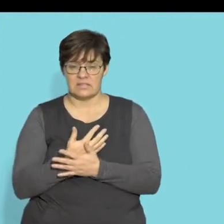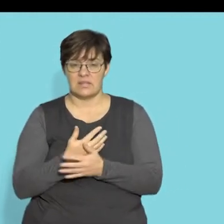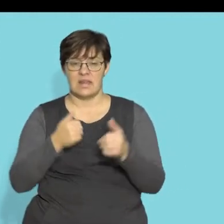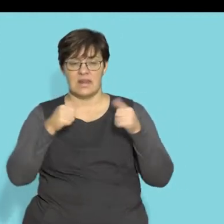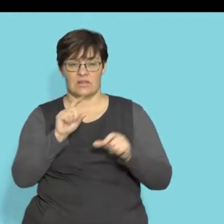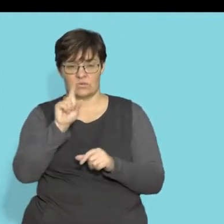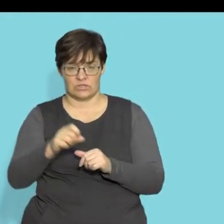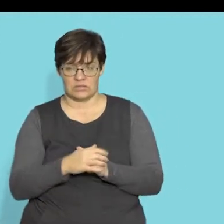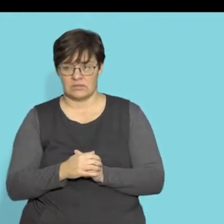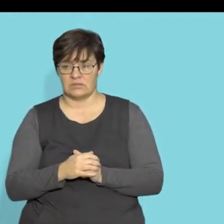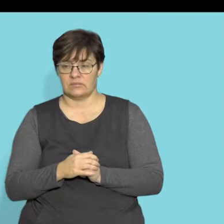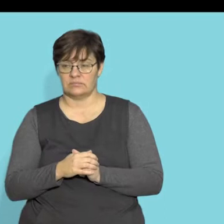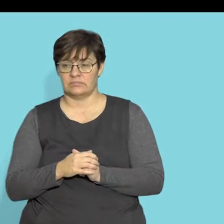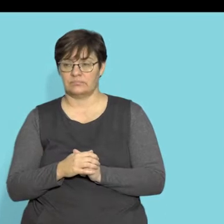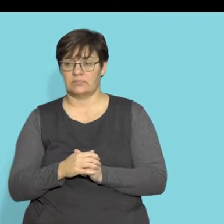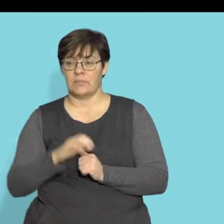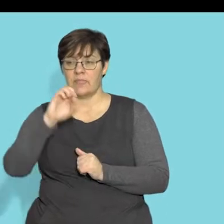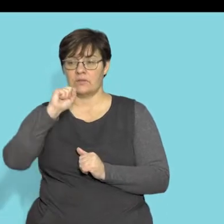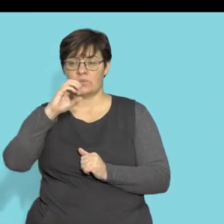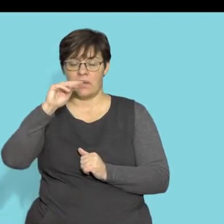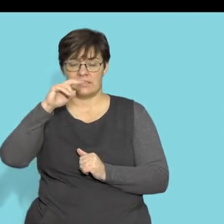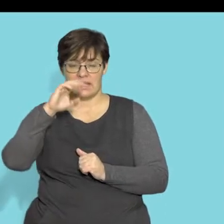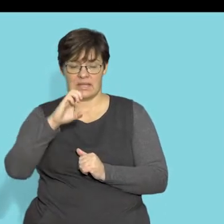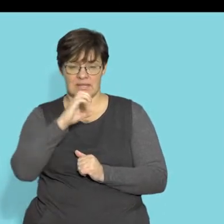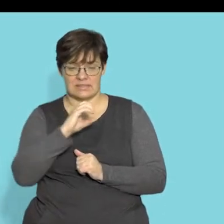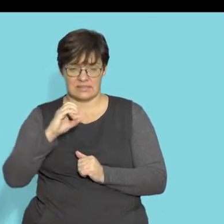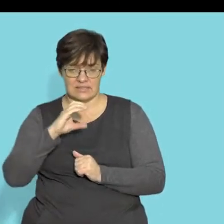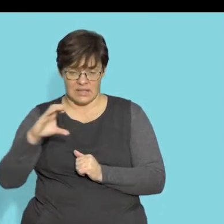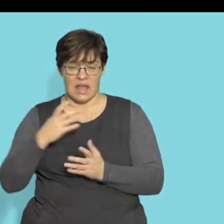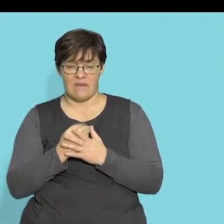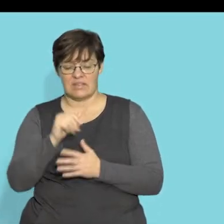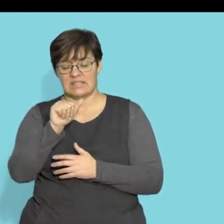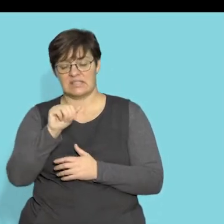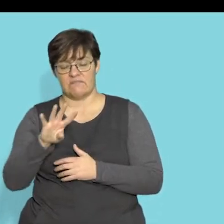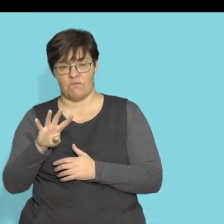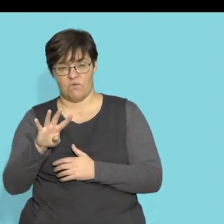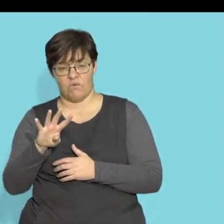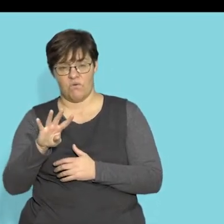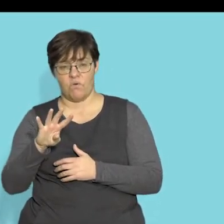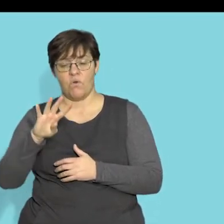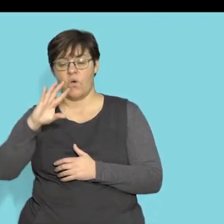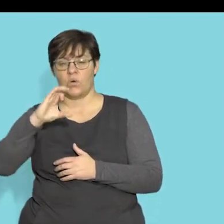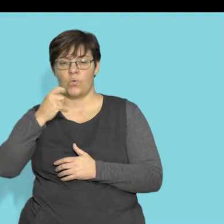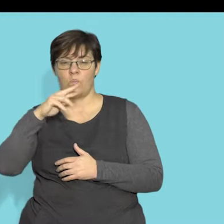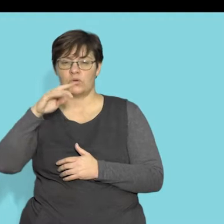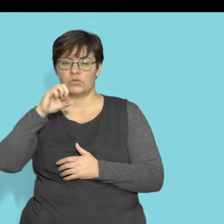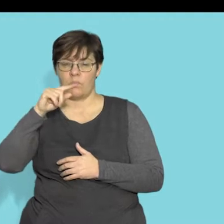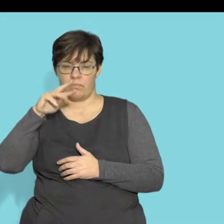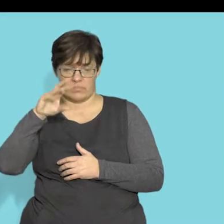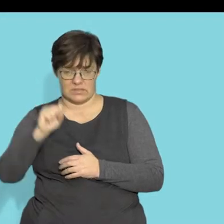through the next question. A somatic cell in a horse contains 64 chromosomes. So a bit of